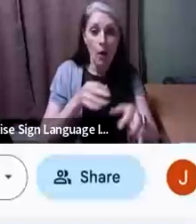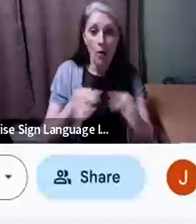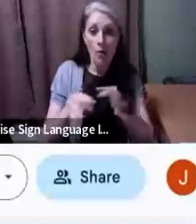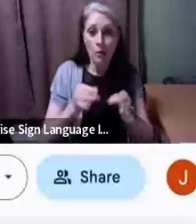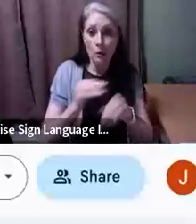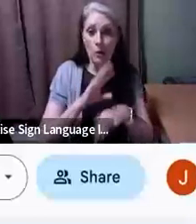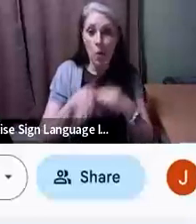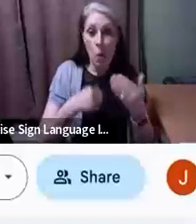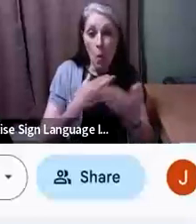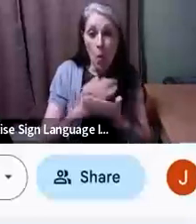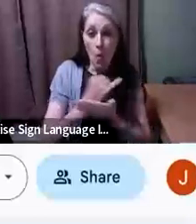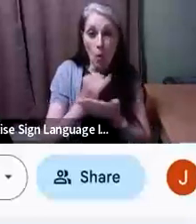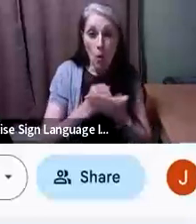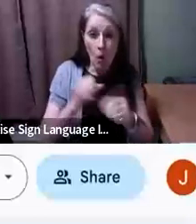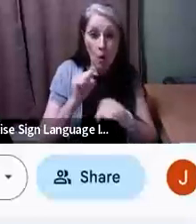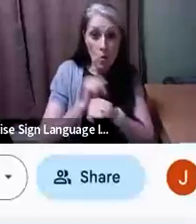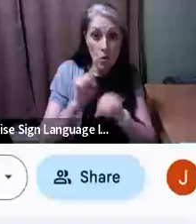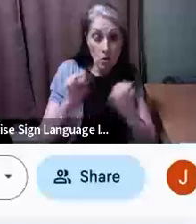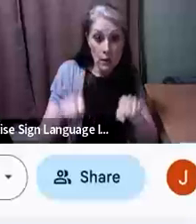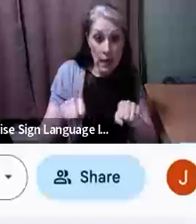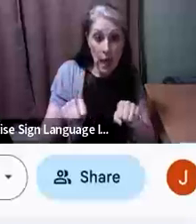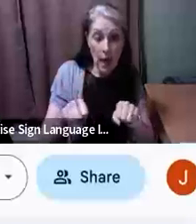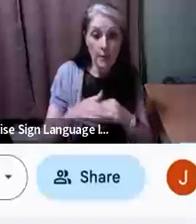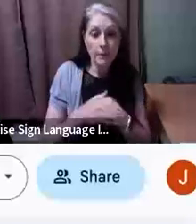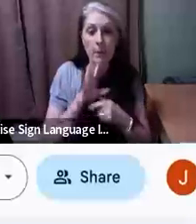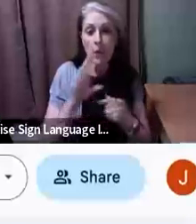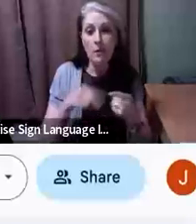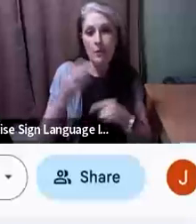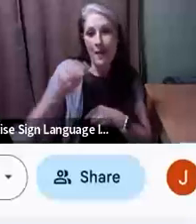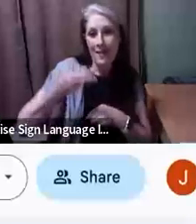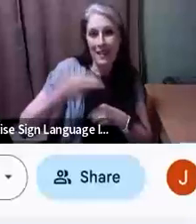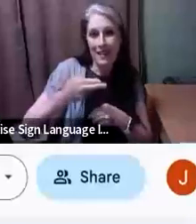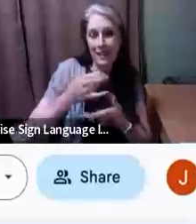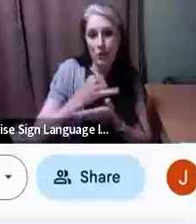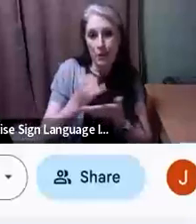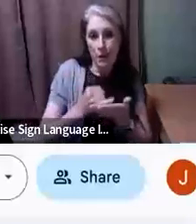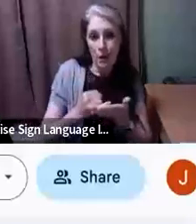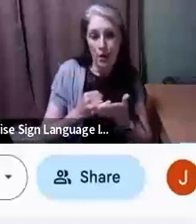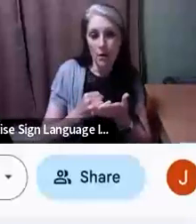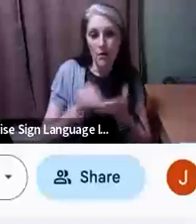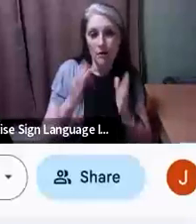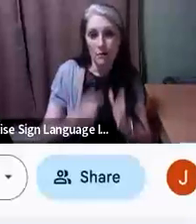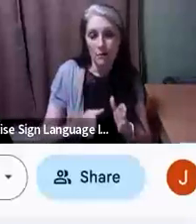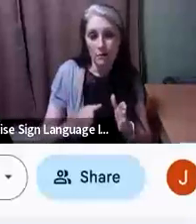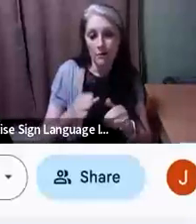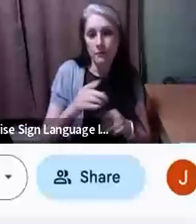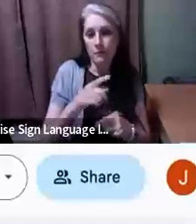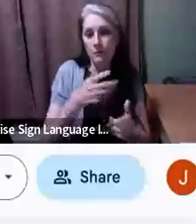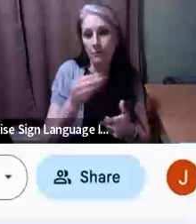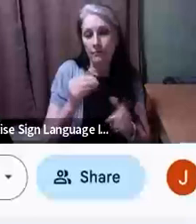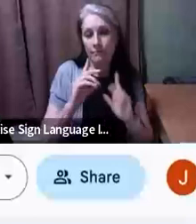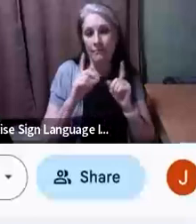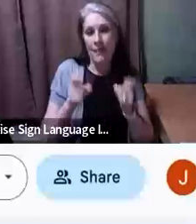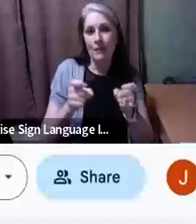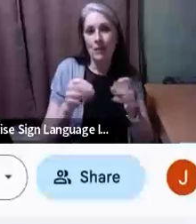piece of artwork and talks about the history of the art, artist, the artwork, and kind of gives you a